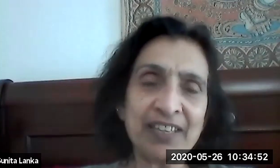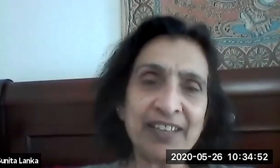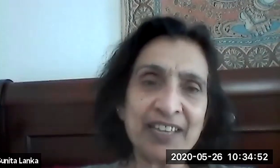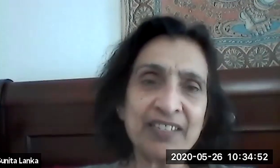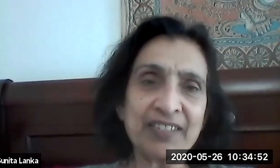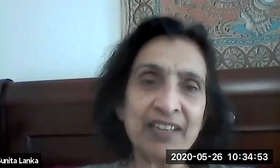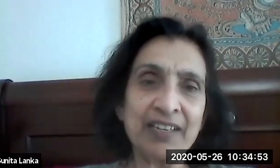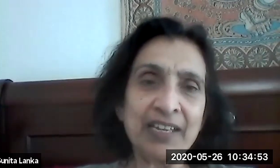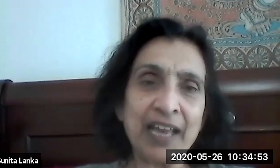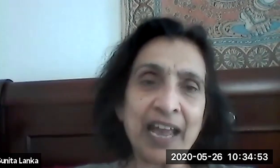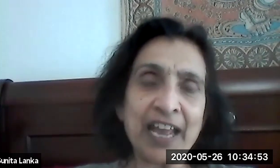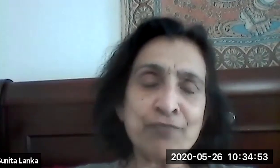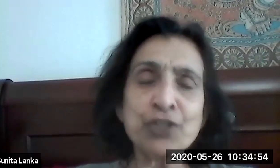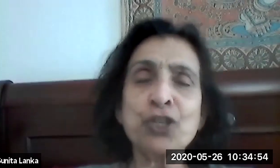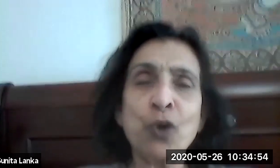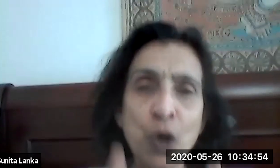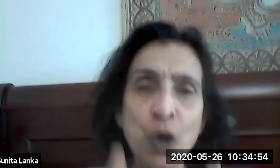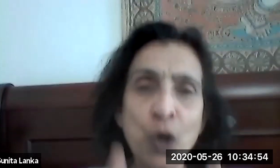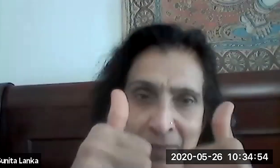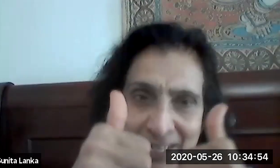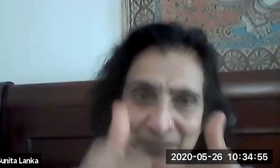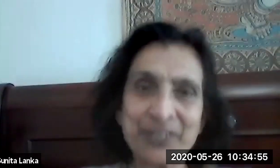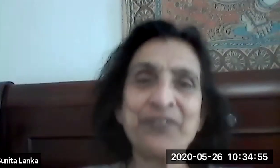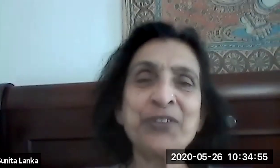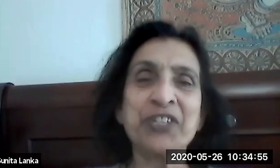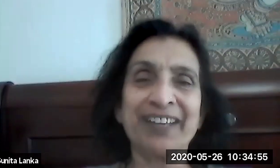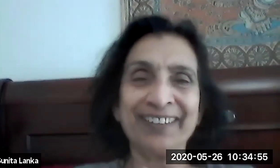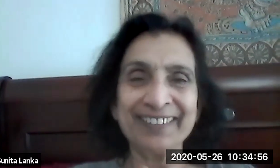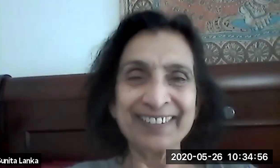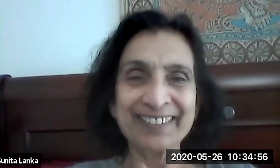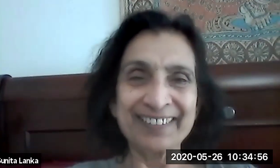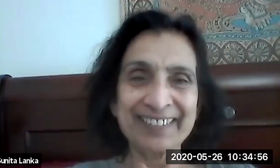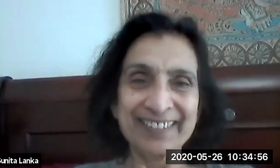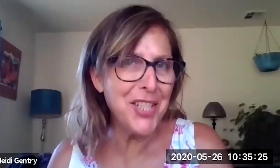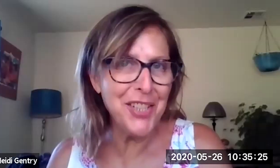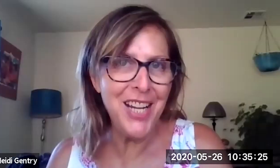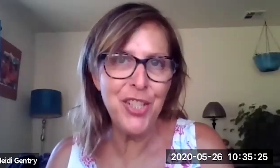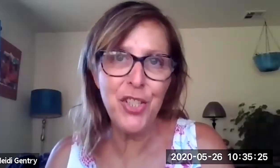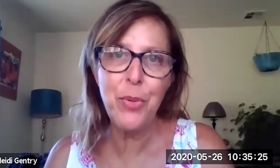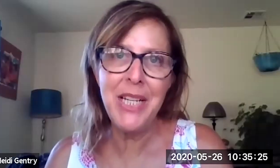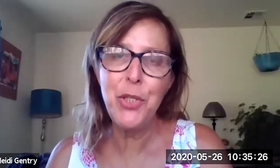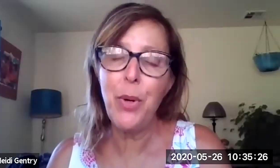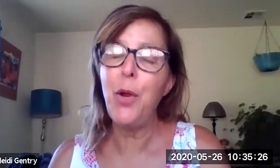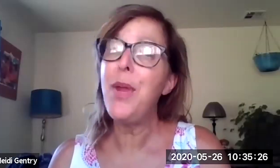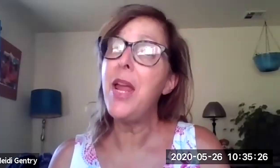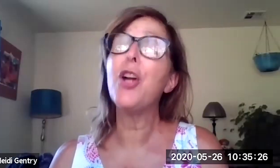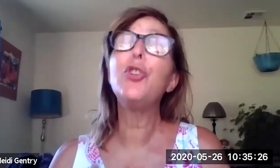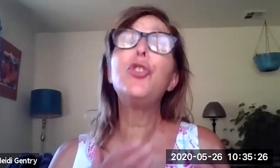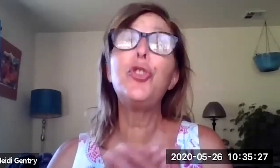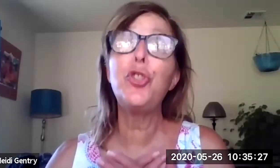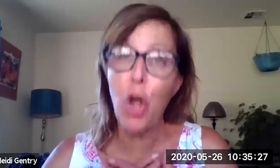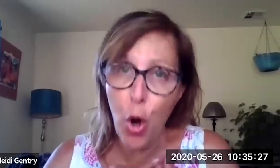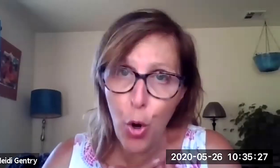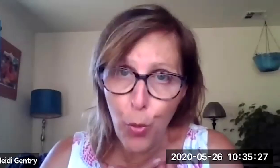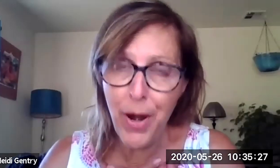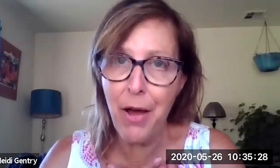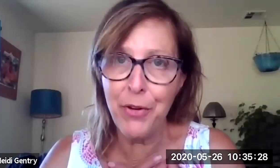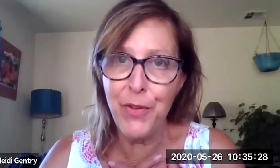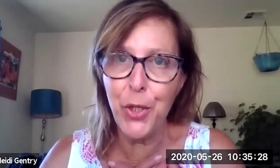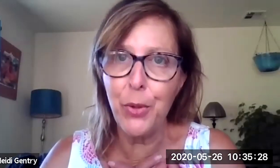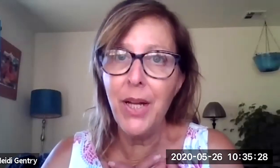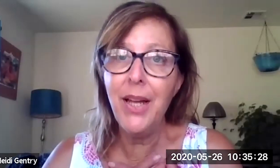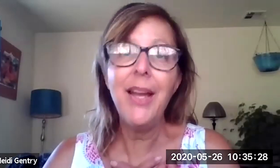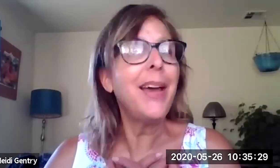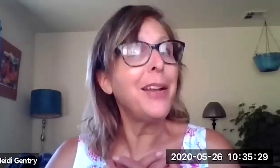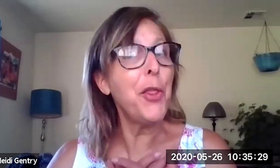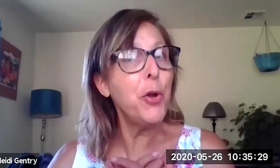and resilience and wish you all the best for the future. Congratulations, 2020. We are so proud